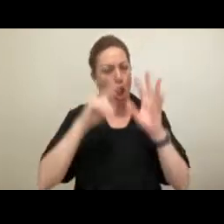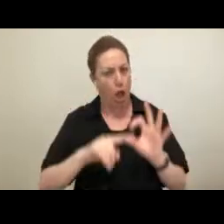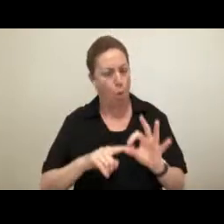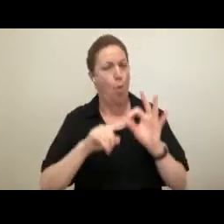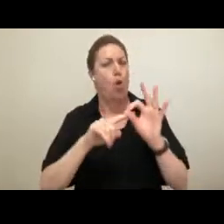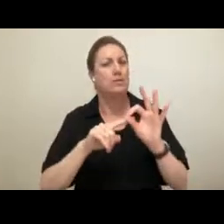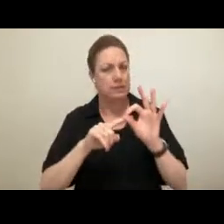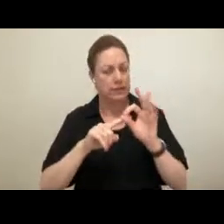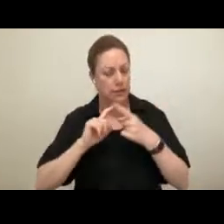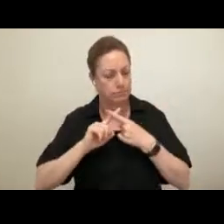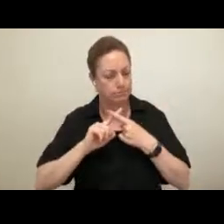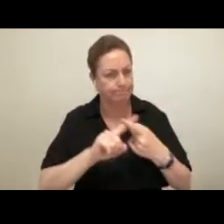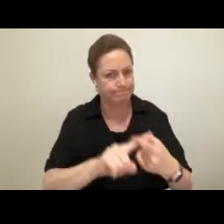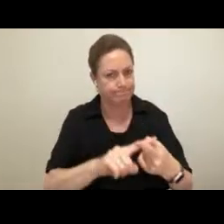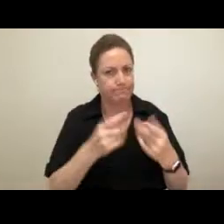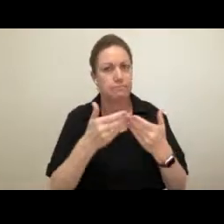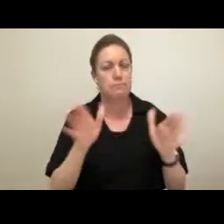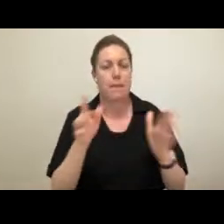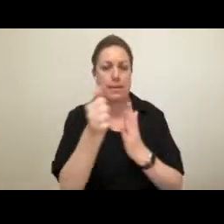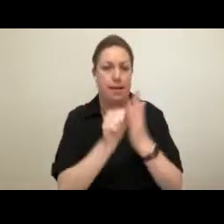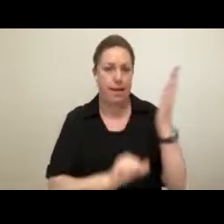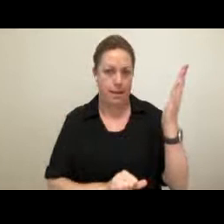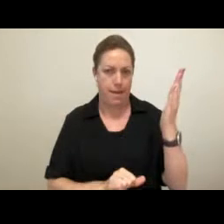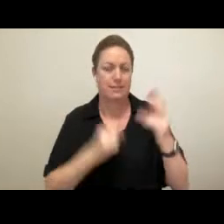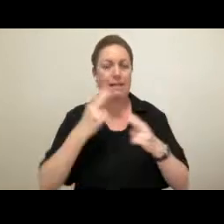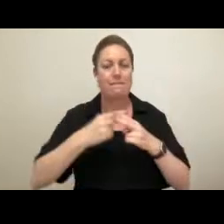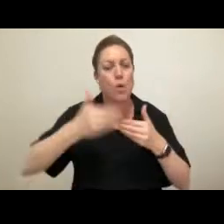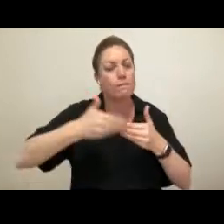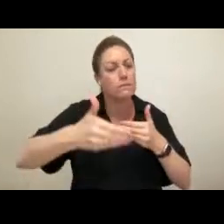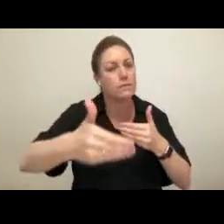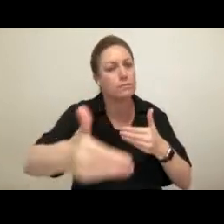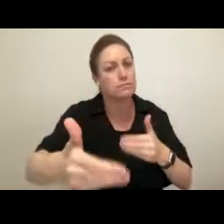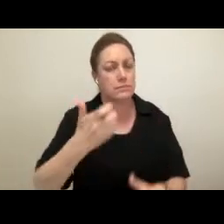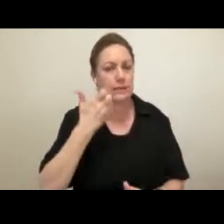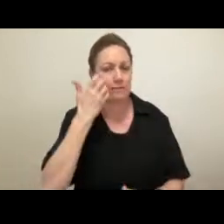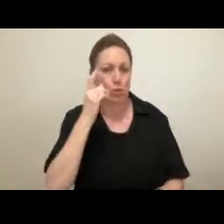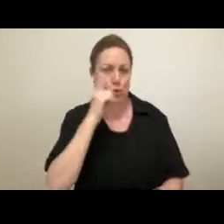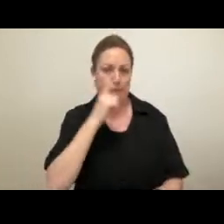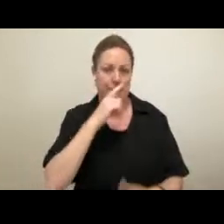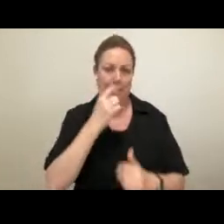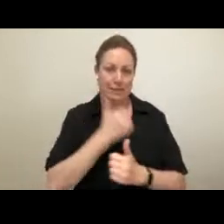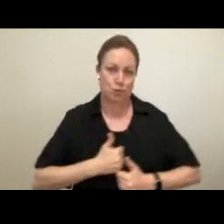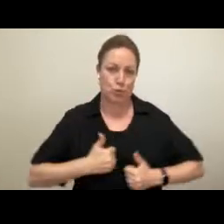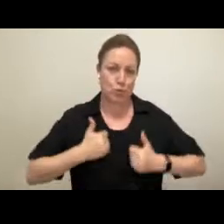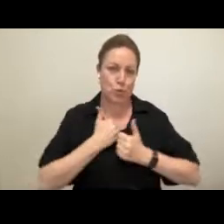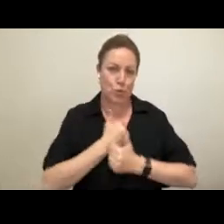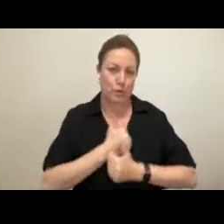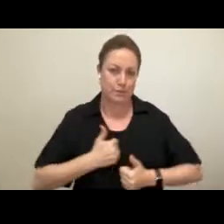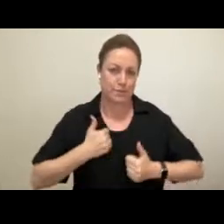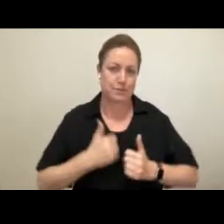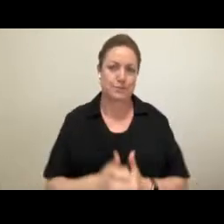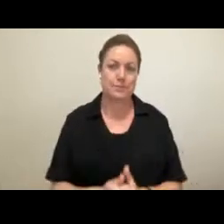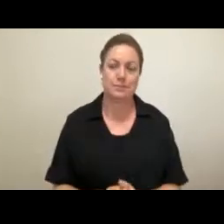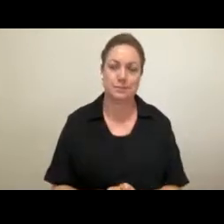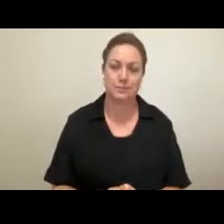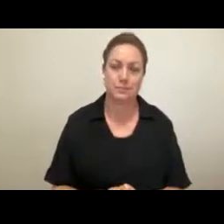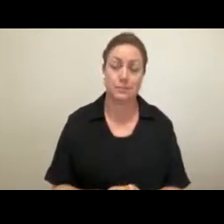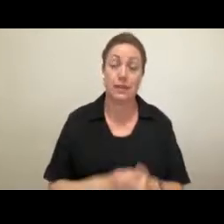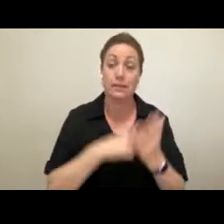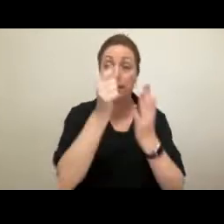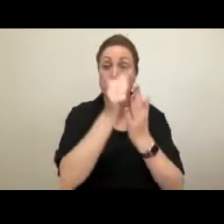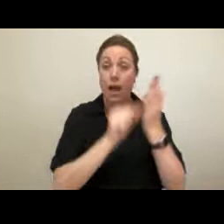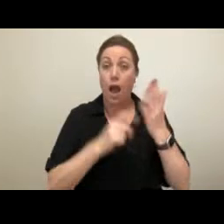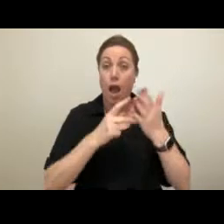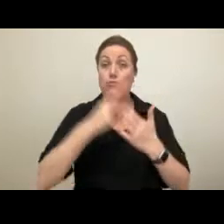for future generations to enjoy. So this art program is guided by the Sydney Metro Art